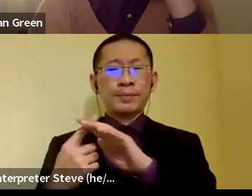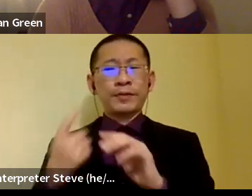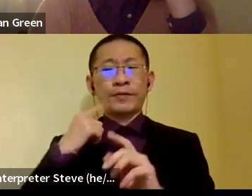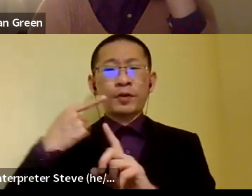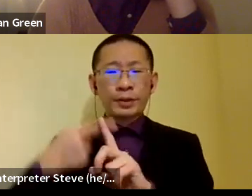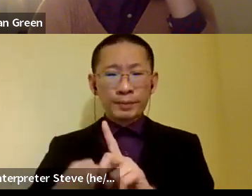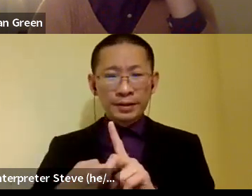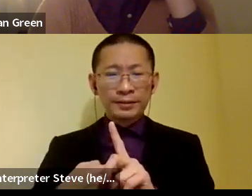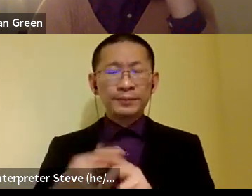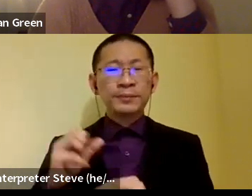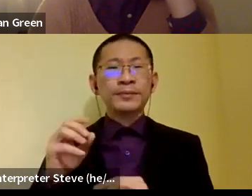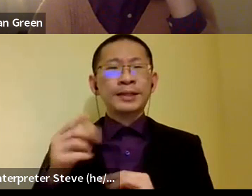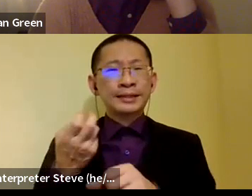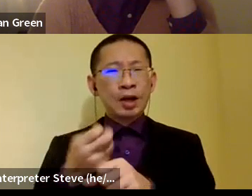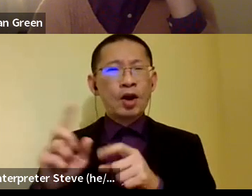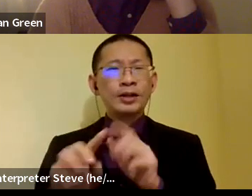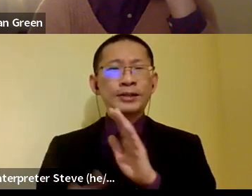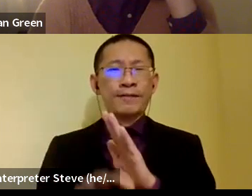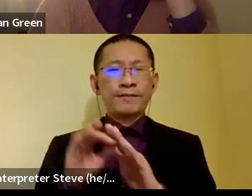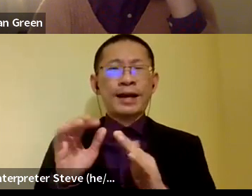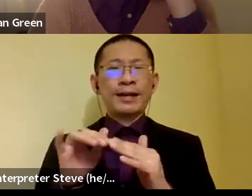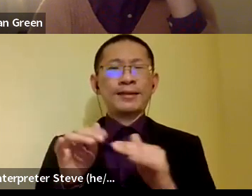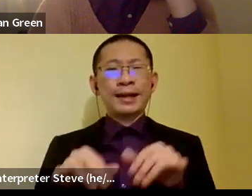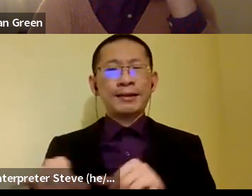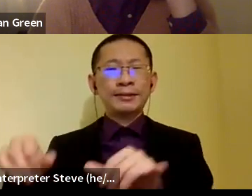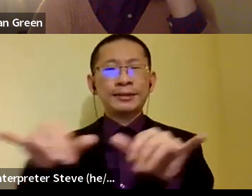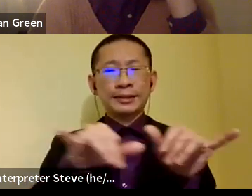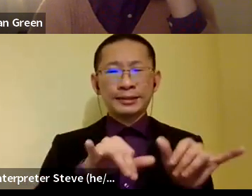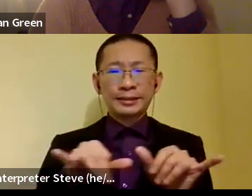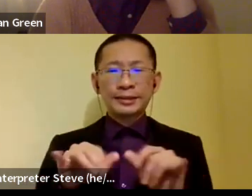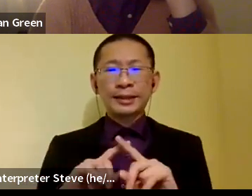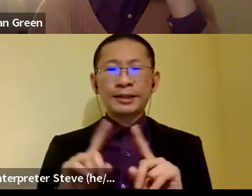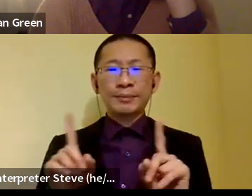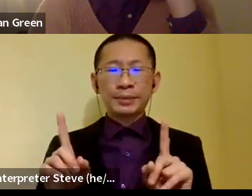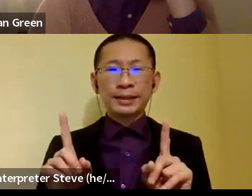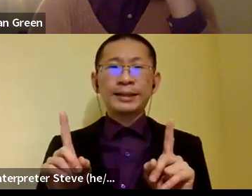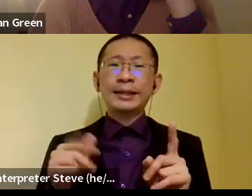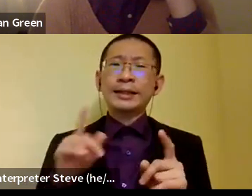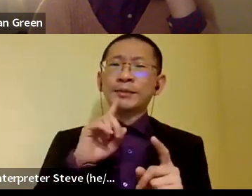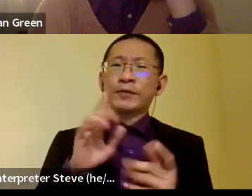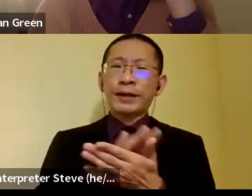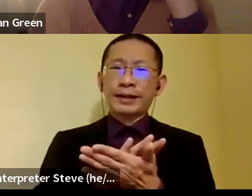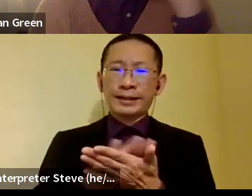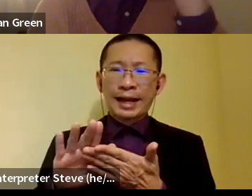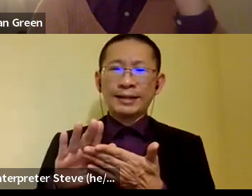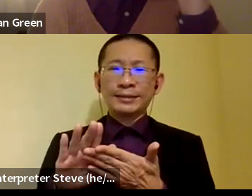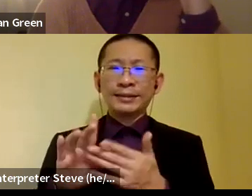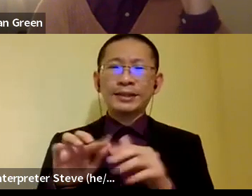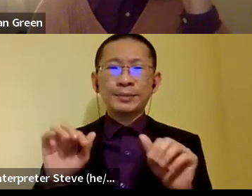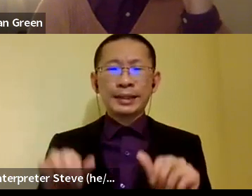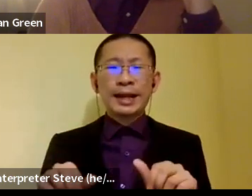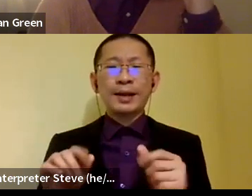month. And so there, it's hard to find that consistency. But it's been really nice to be able